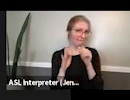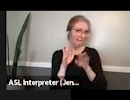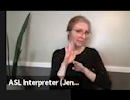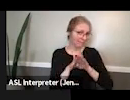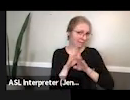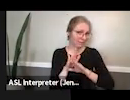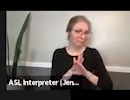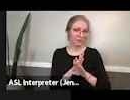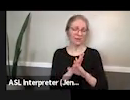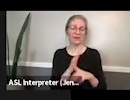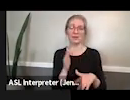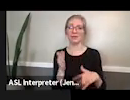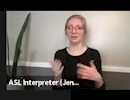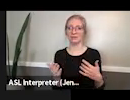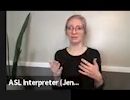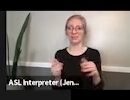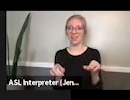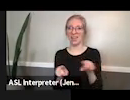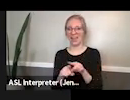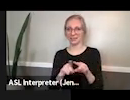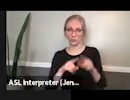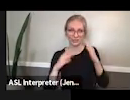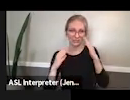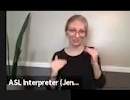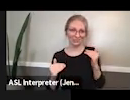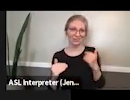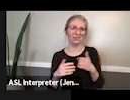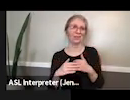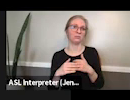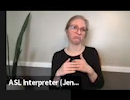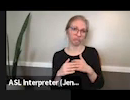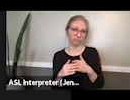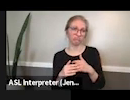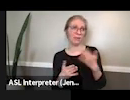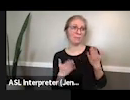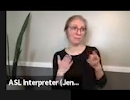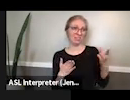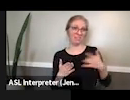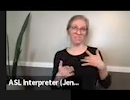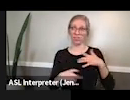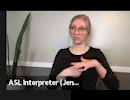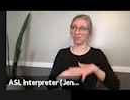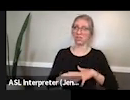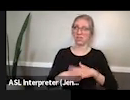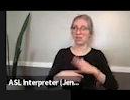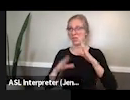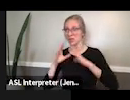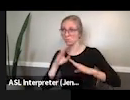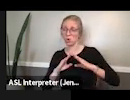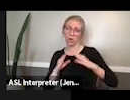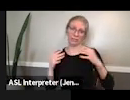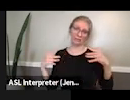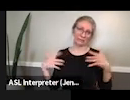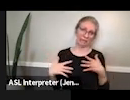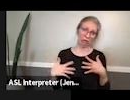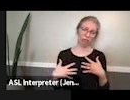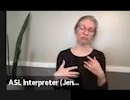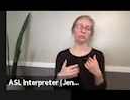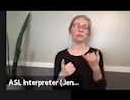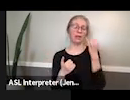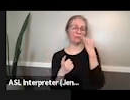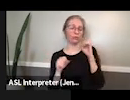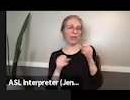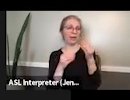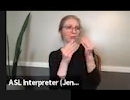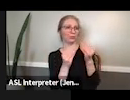as expected, as is typical, they're stressed, they're worried, they're scared. So if we can allay some of those